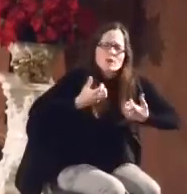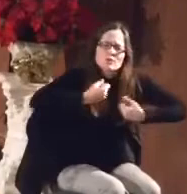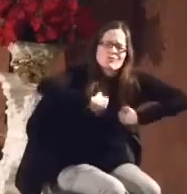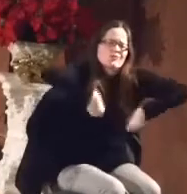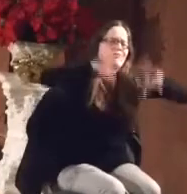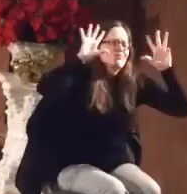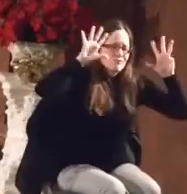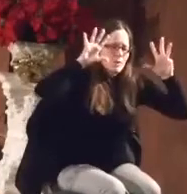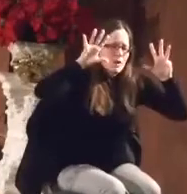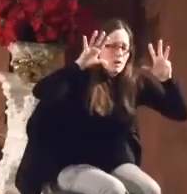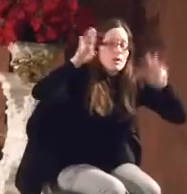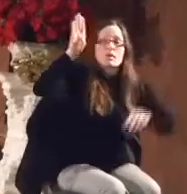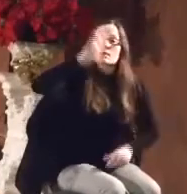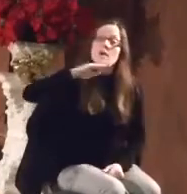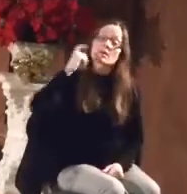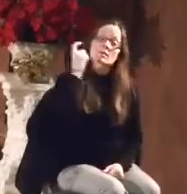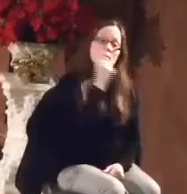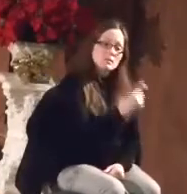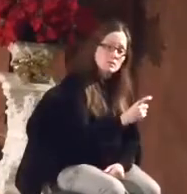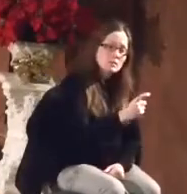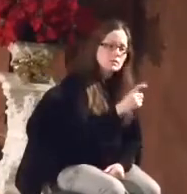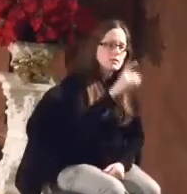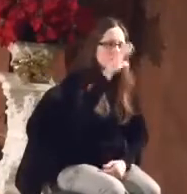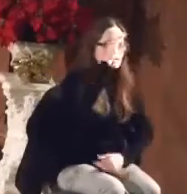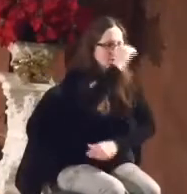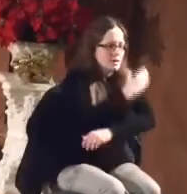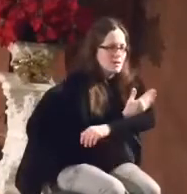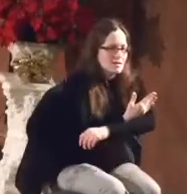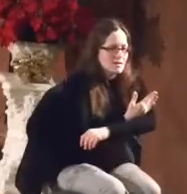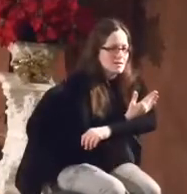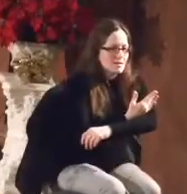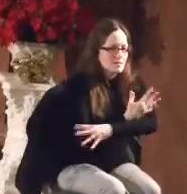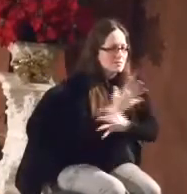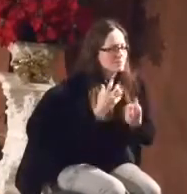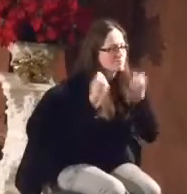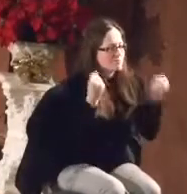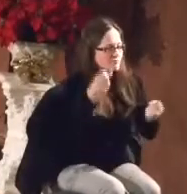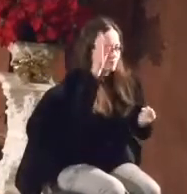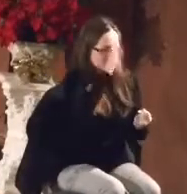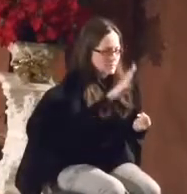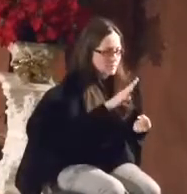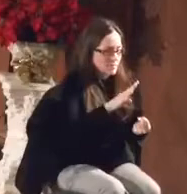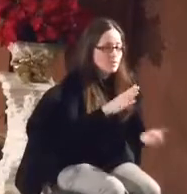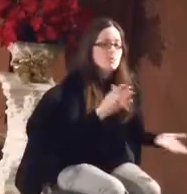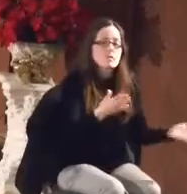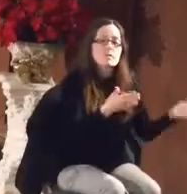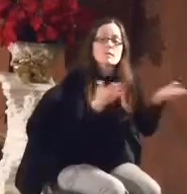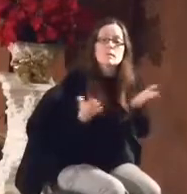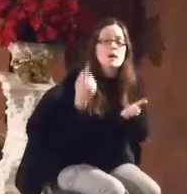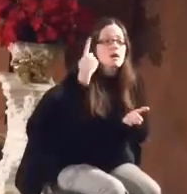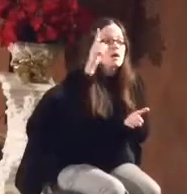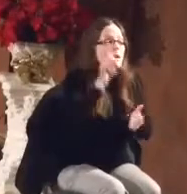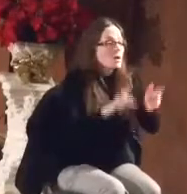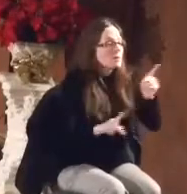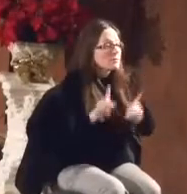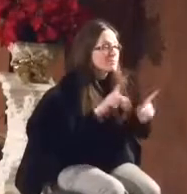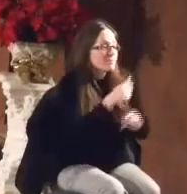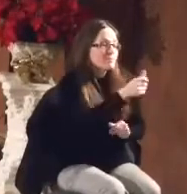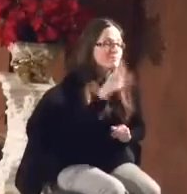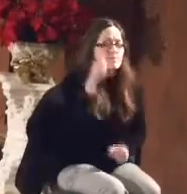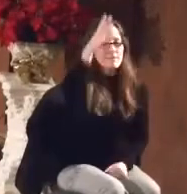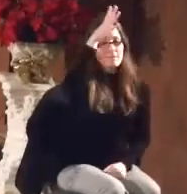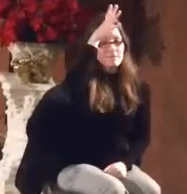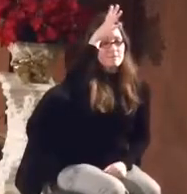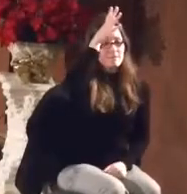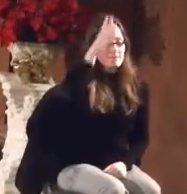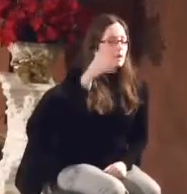son, the mighty God. To those who are fatherless, who feel that no one takes notice of you, who are